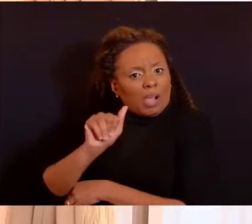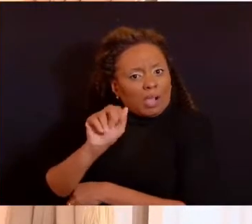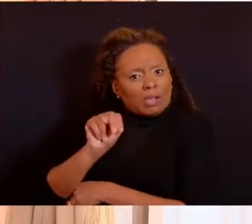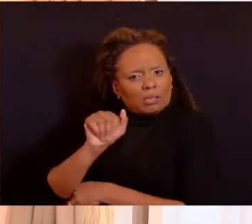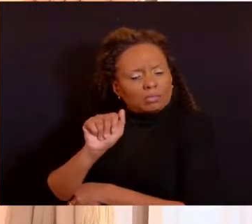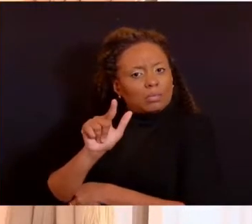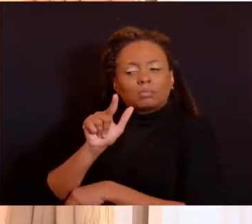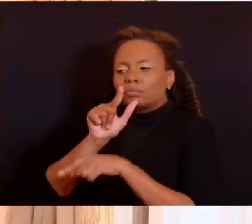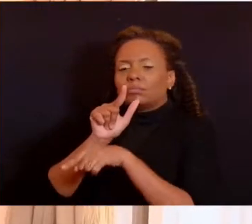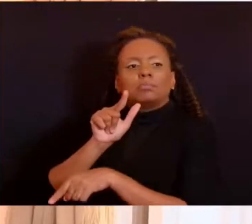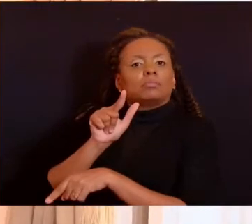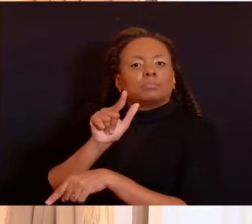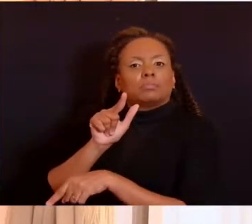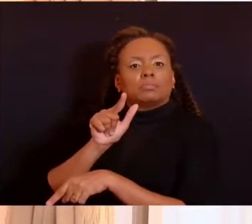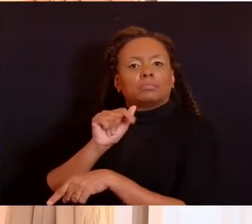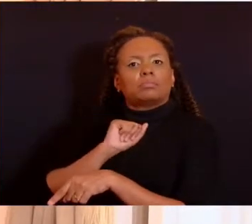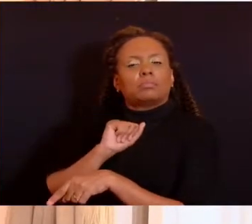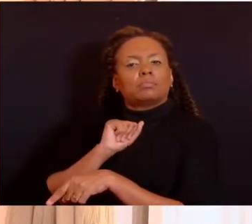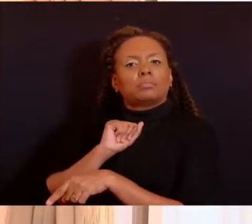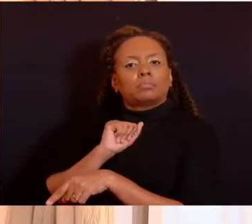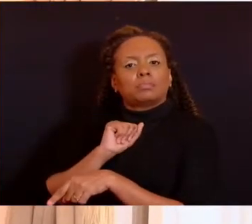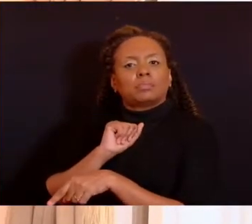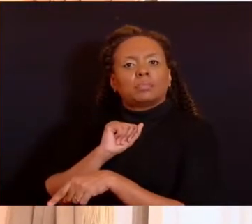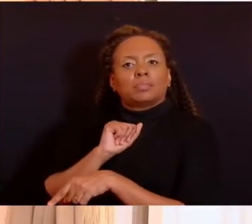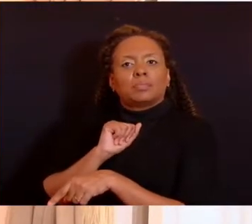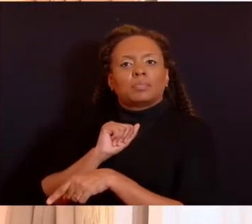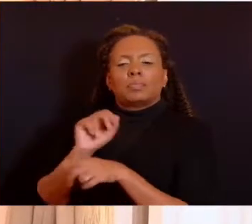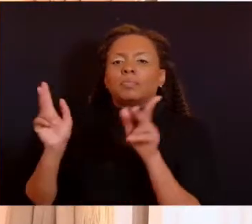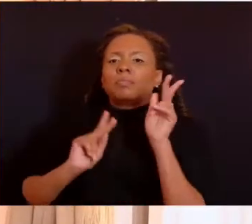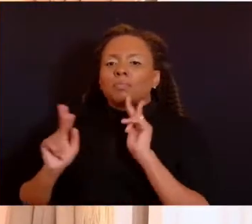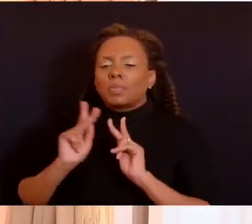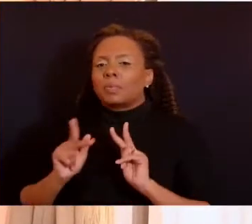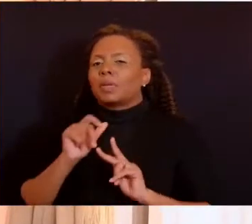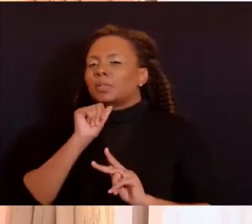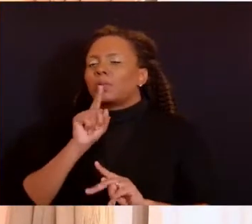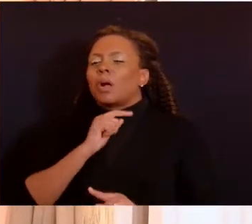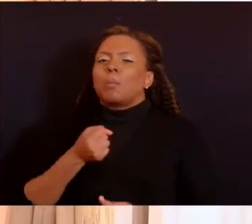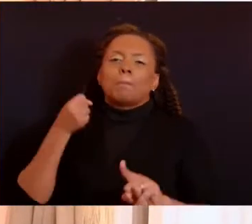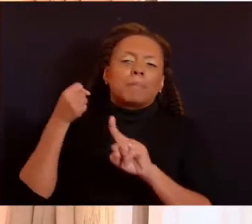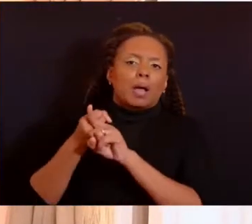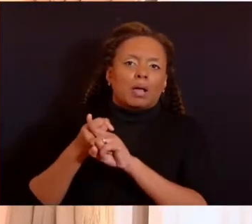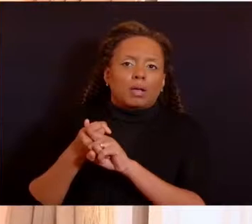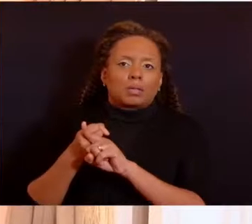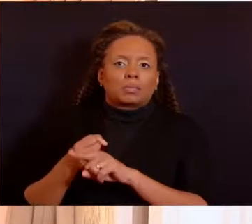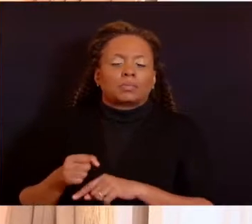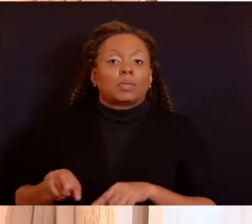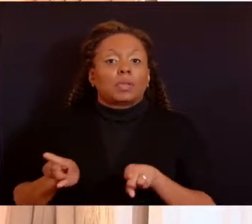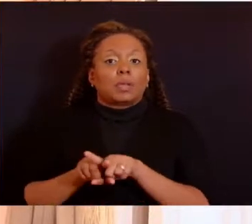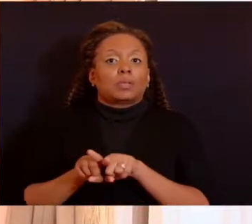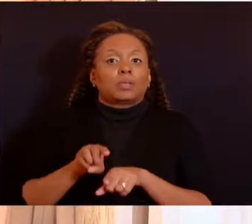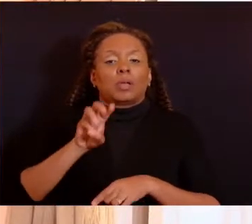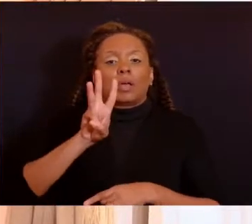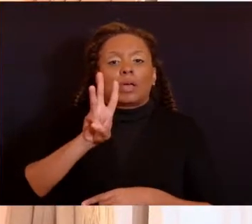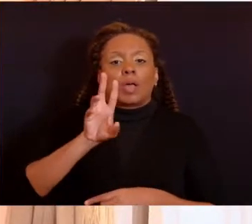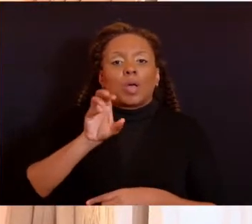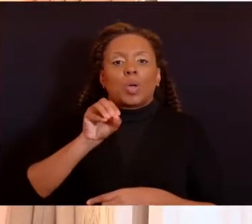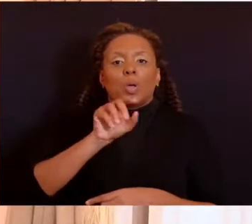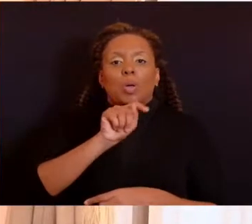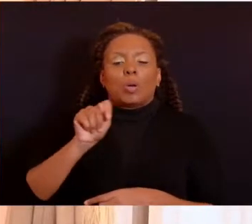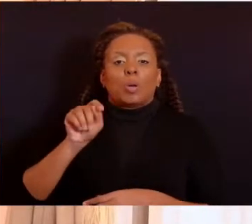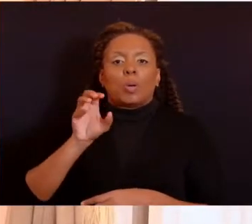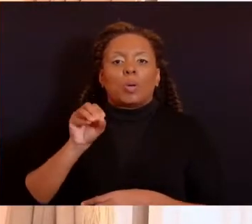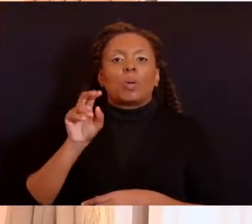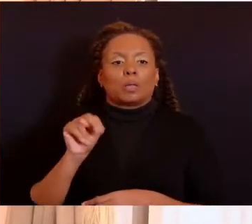to count as persons who have been seriously affected by this issue. Same thing with Wotton and Christchurch. I'm told